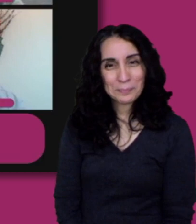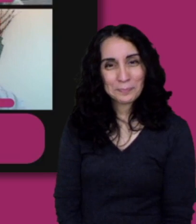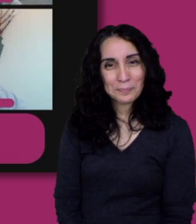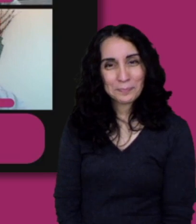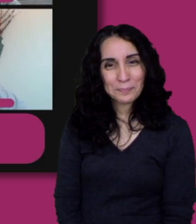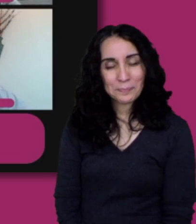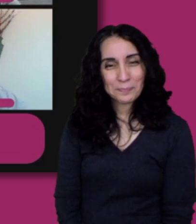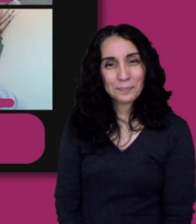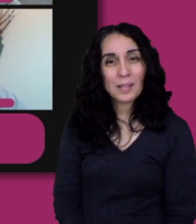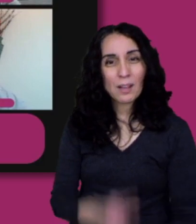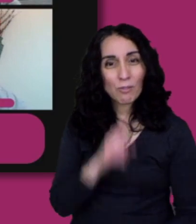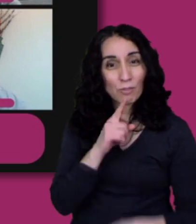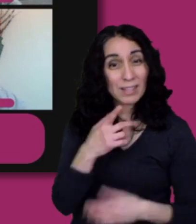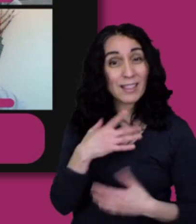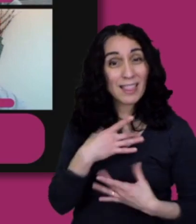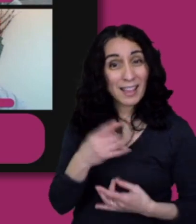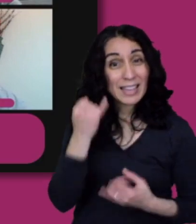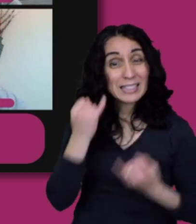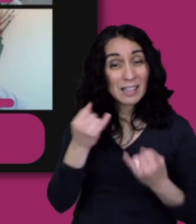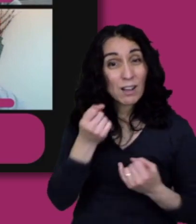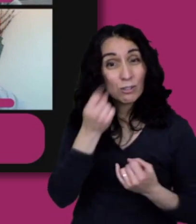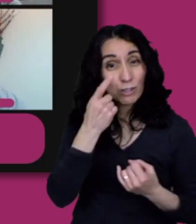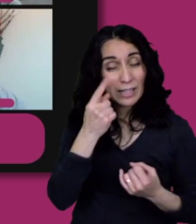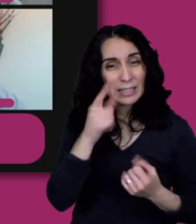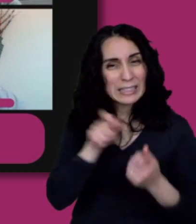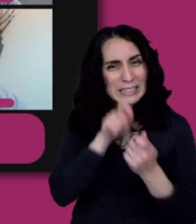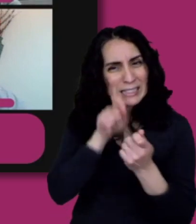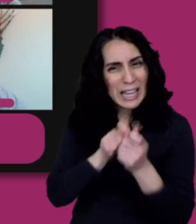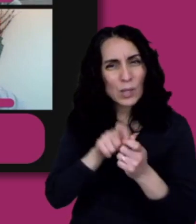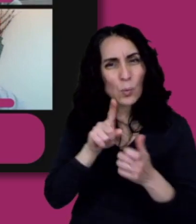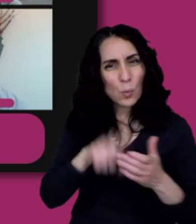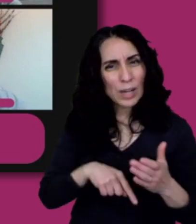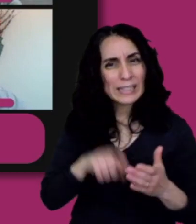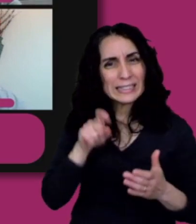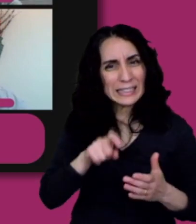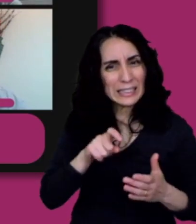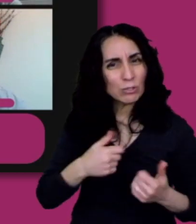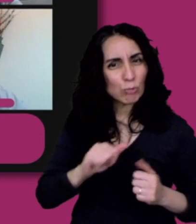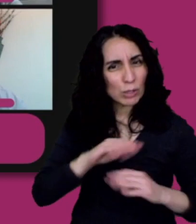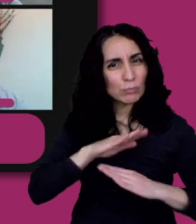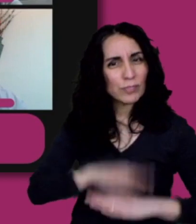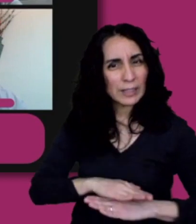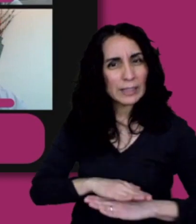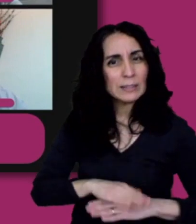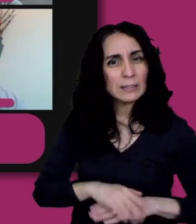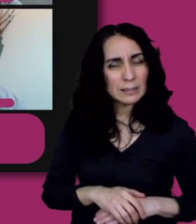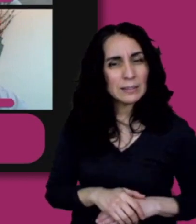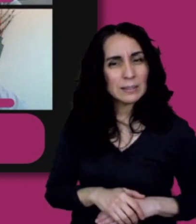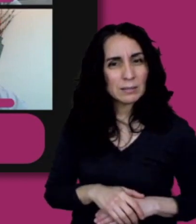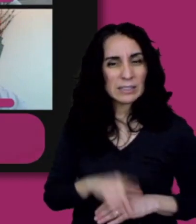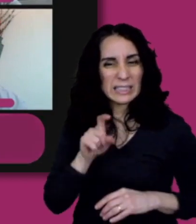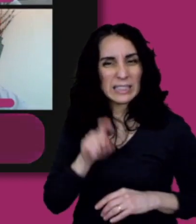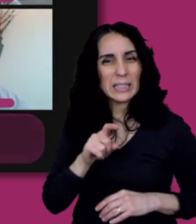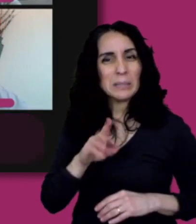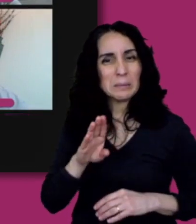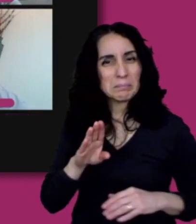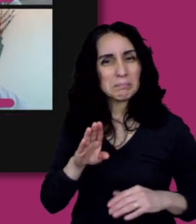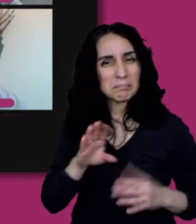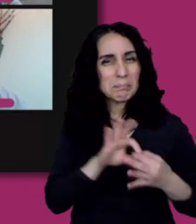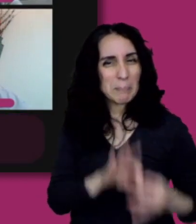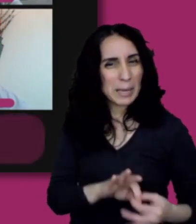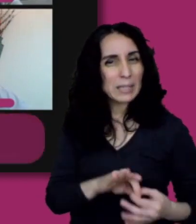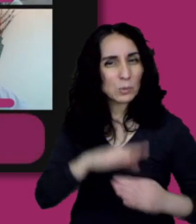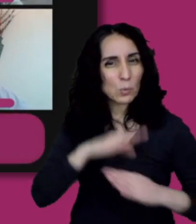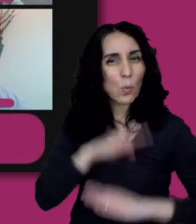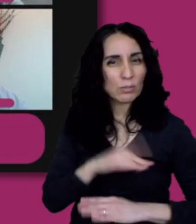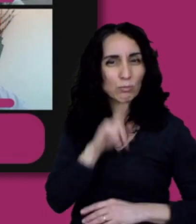good. I really like the idea of understanding exactly what it is that you're trying to fill as a need, like looking at the